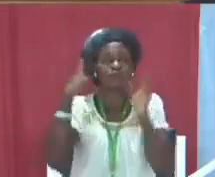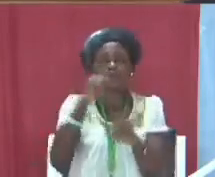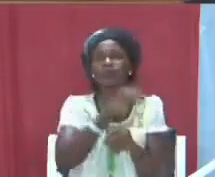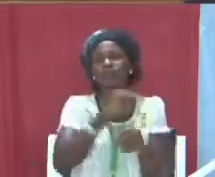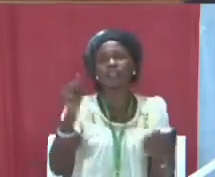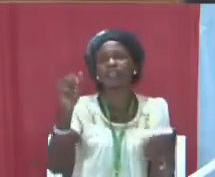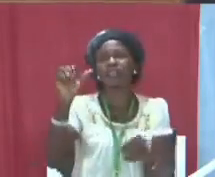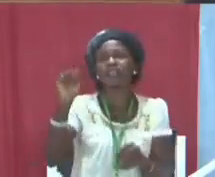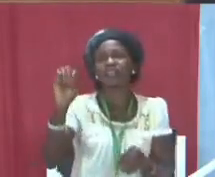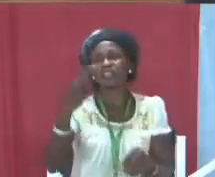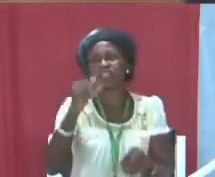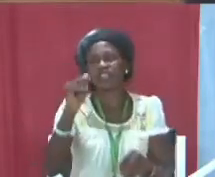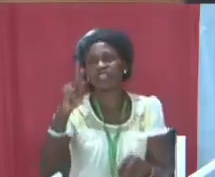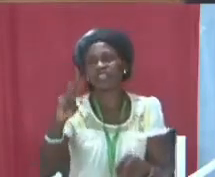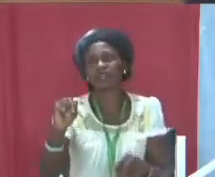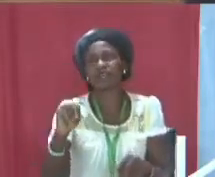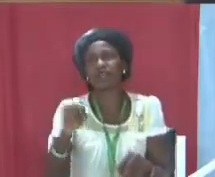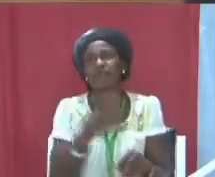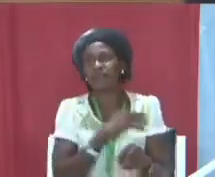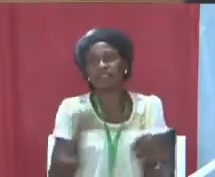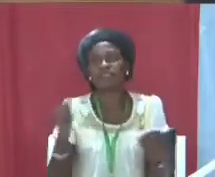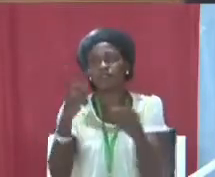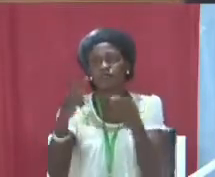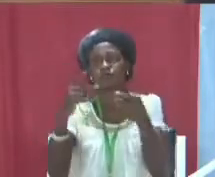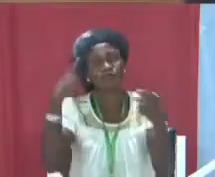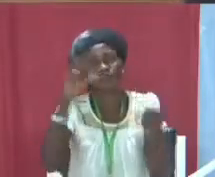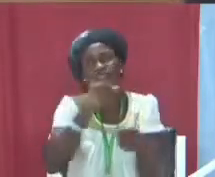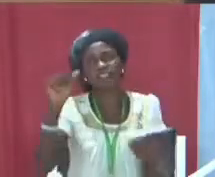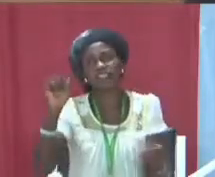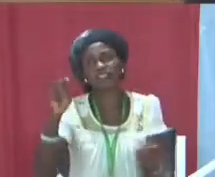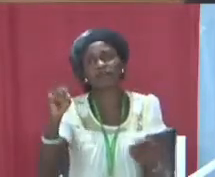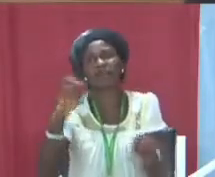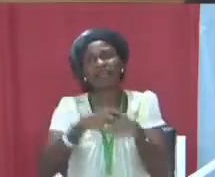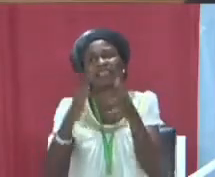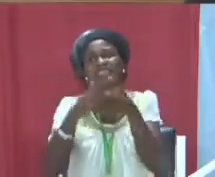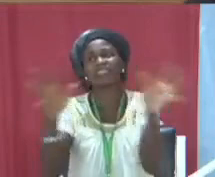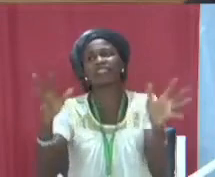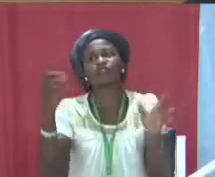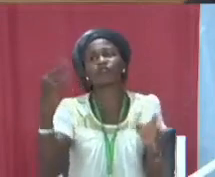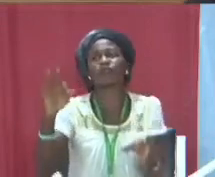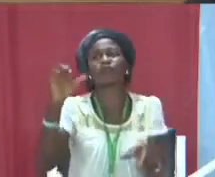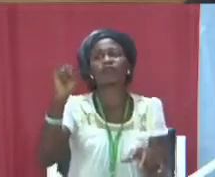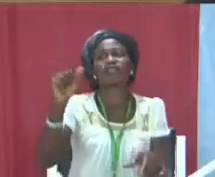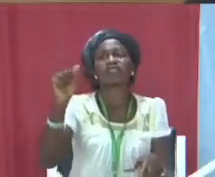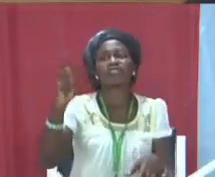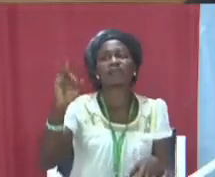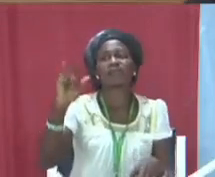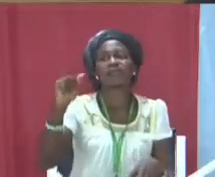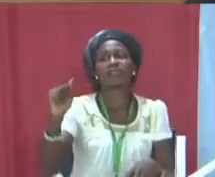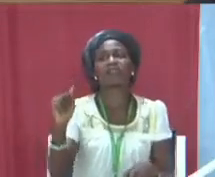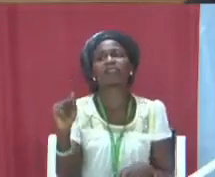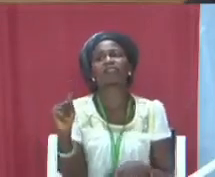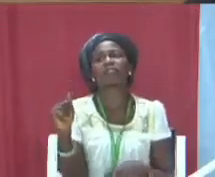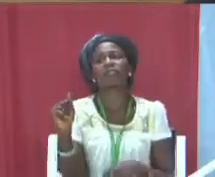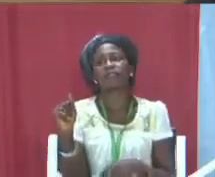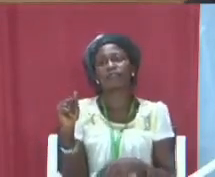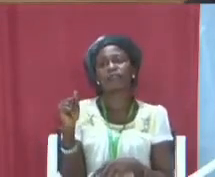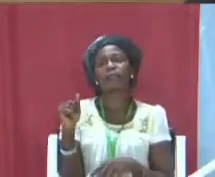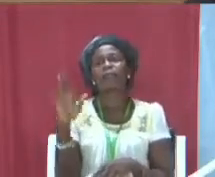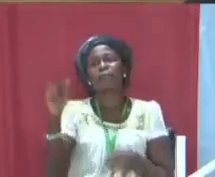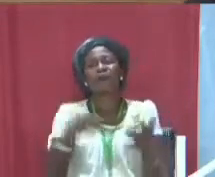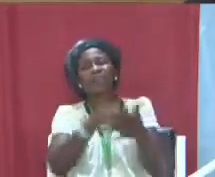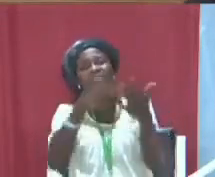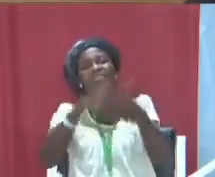and two seers of barley for a shekel at the gate of Samaria. By